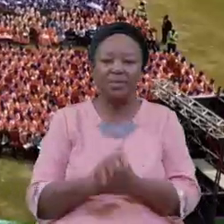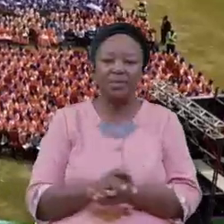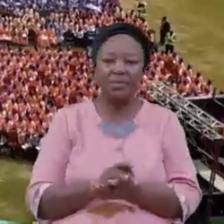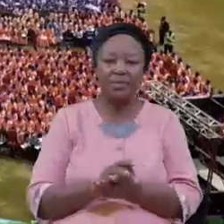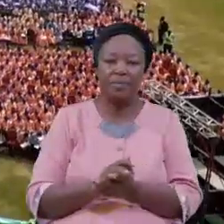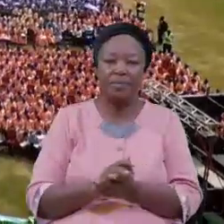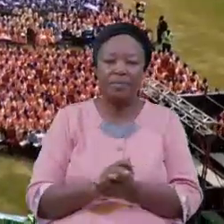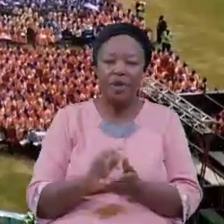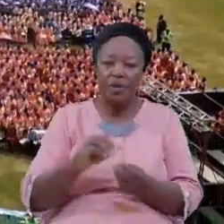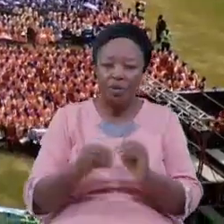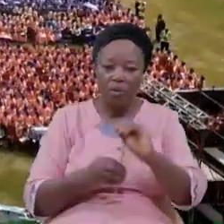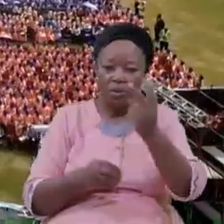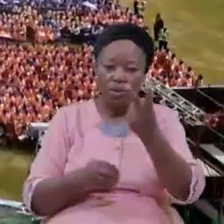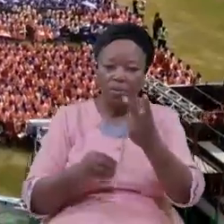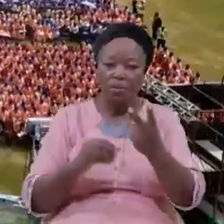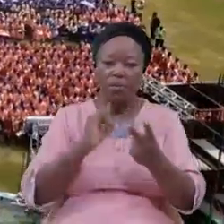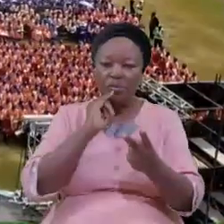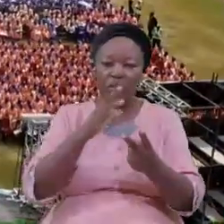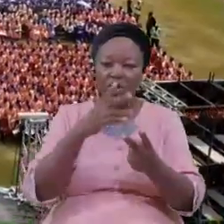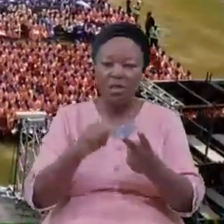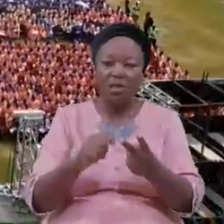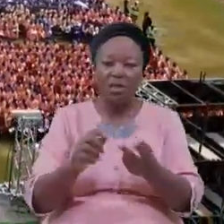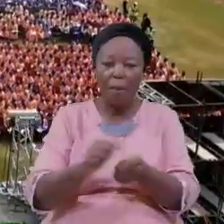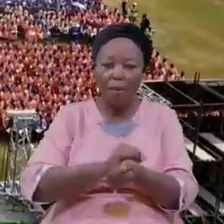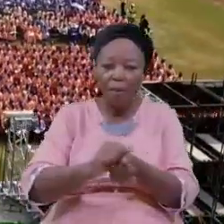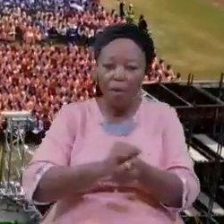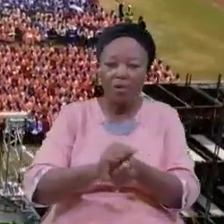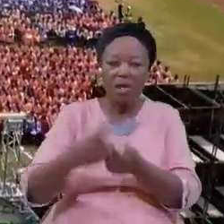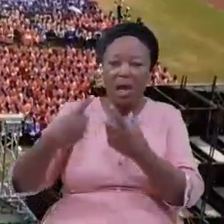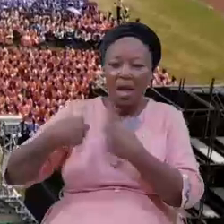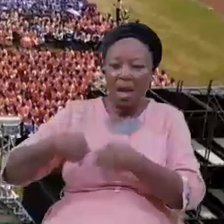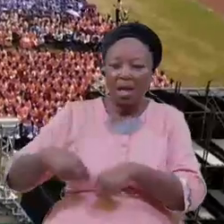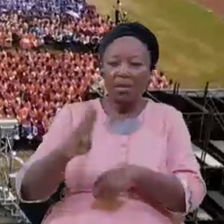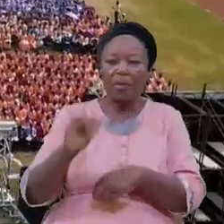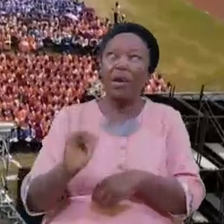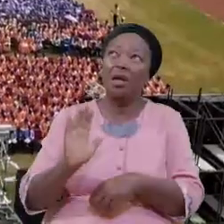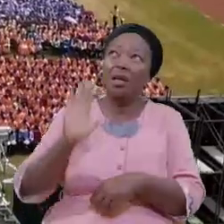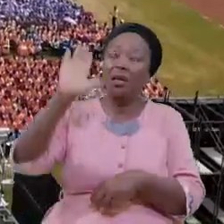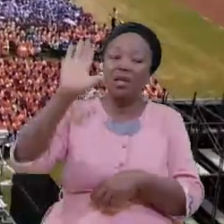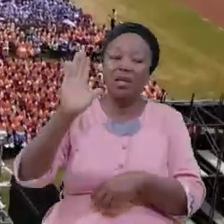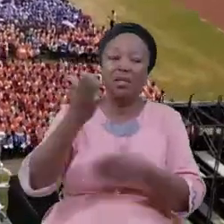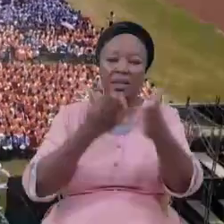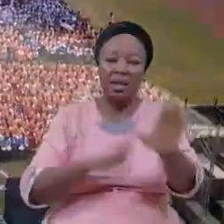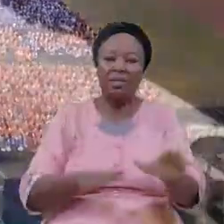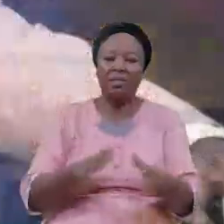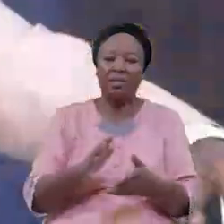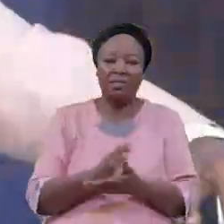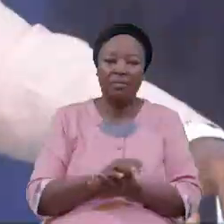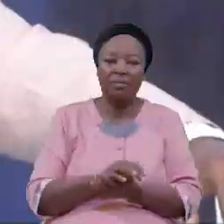Number two is the purged heart by his propitiation.